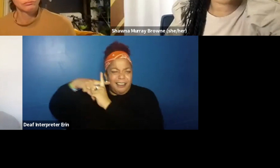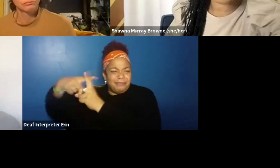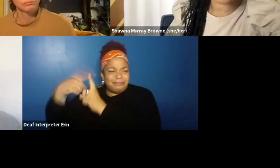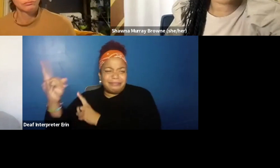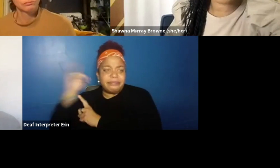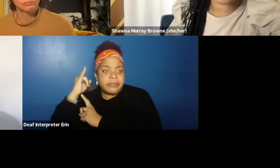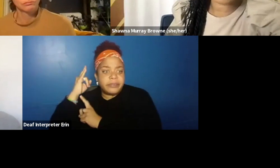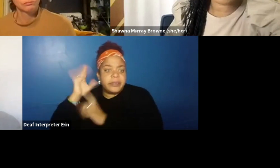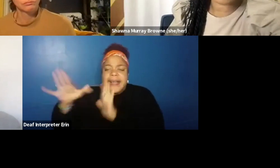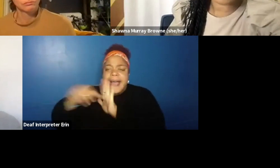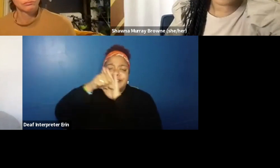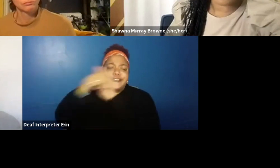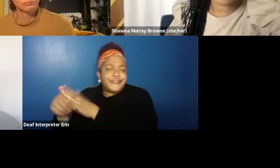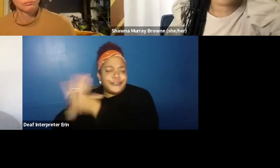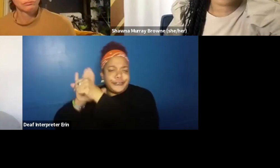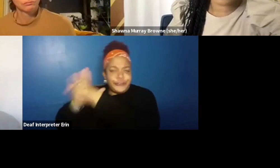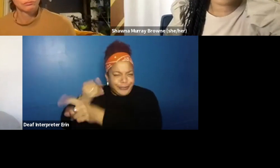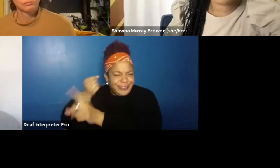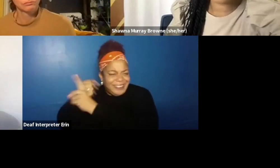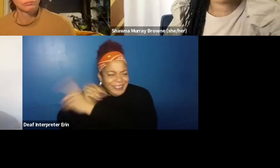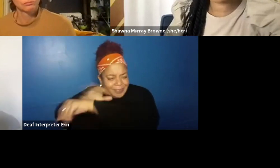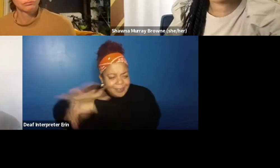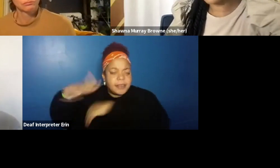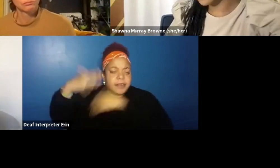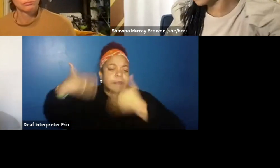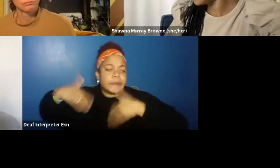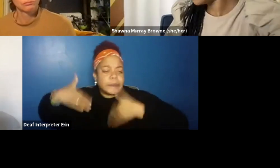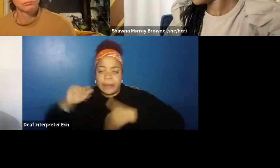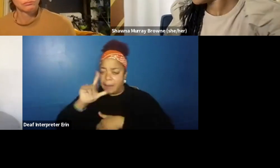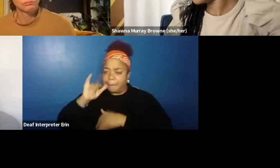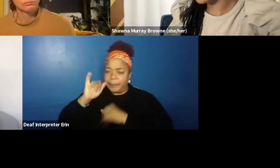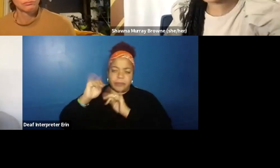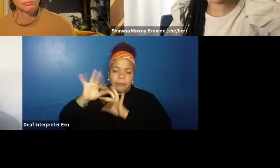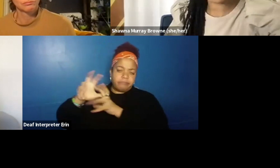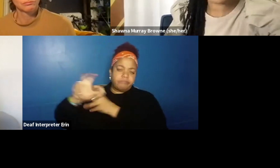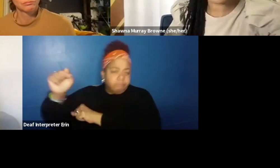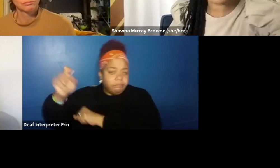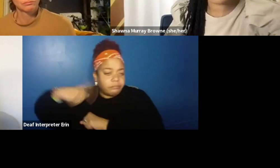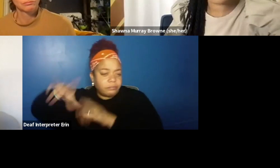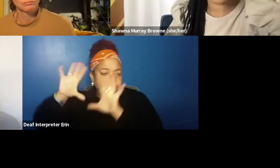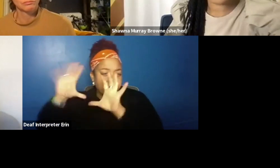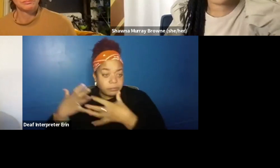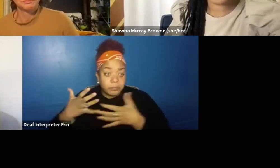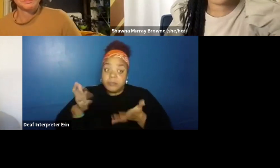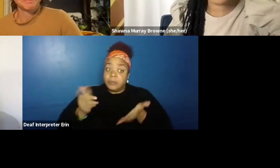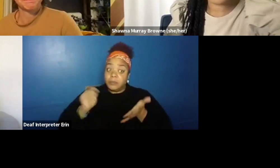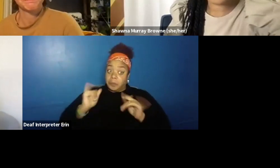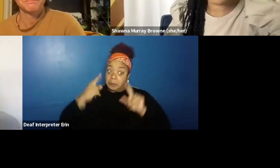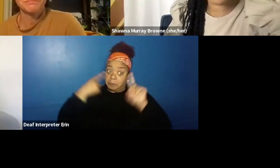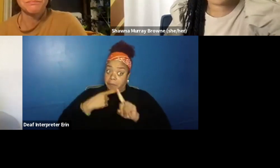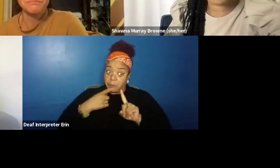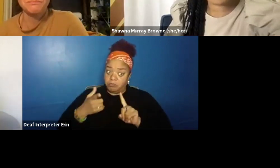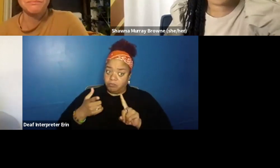impacted by ableism. So I think I'll be talking a little bit about that. And I think that gets to what you had asked us. Go ahead.